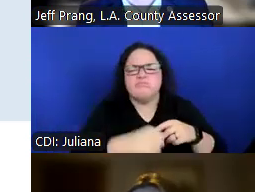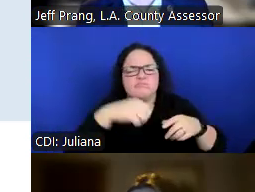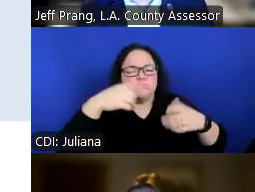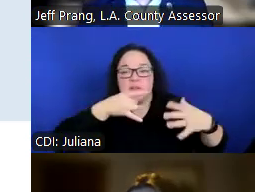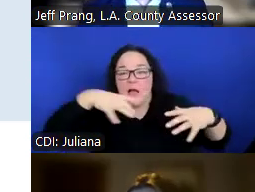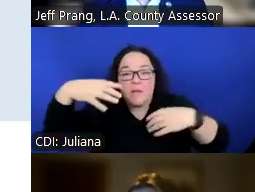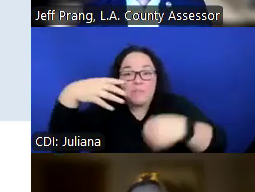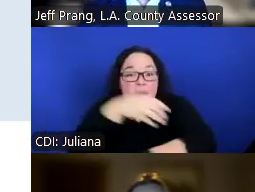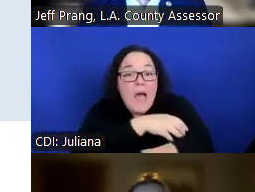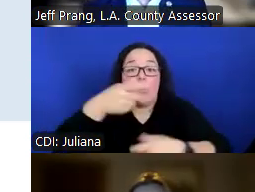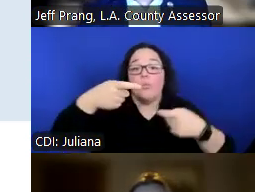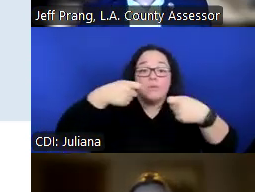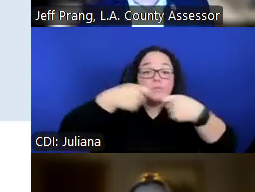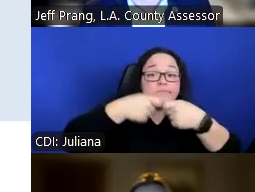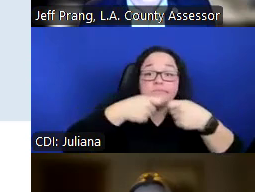home to drop.